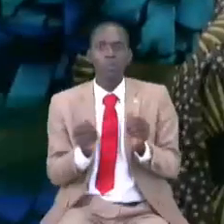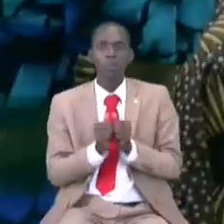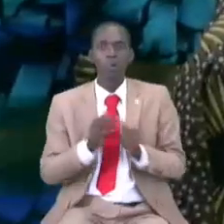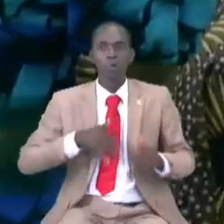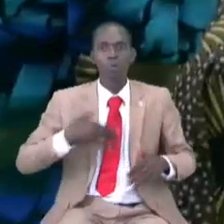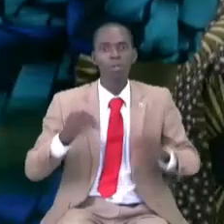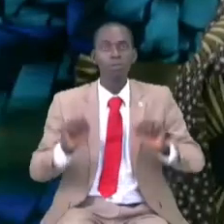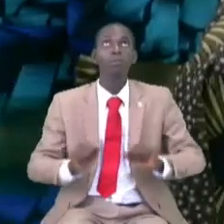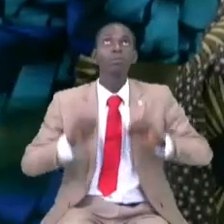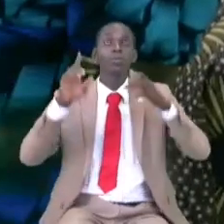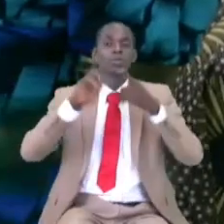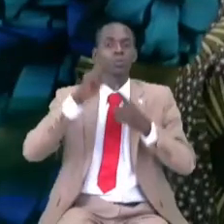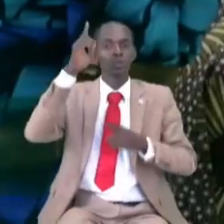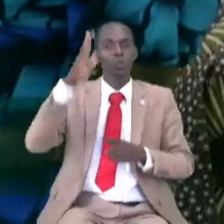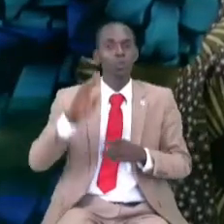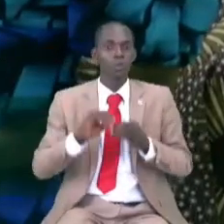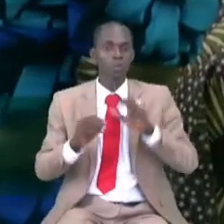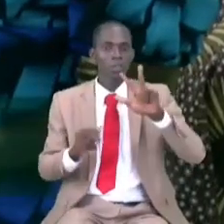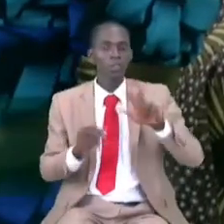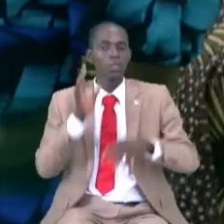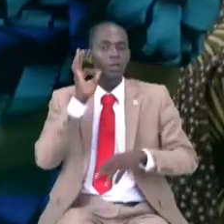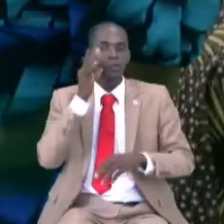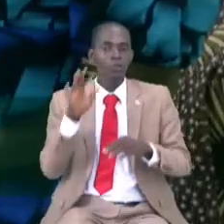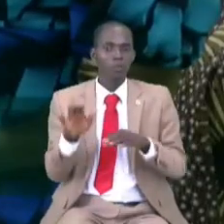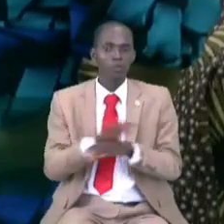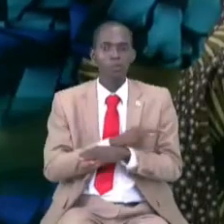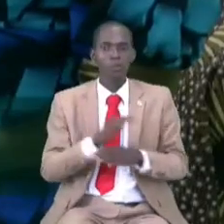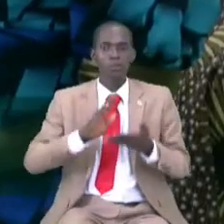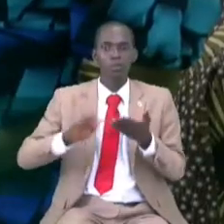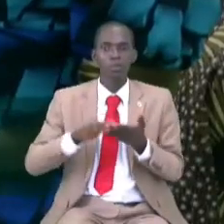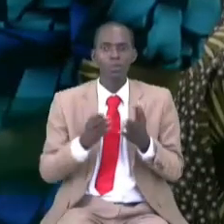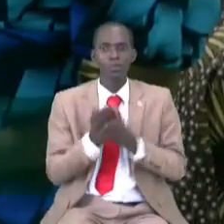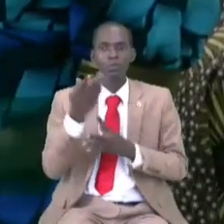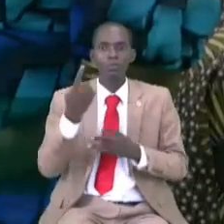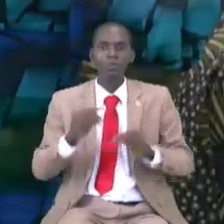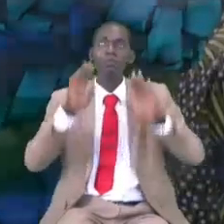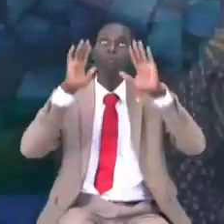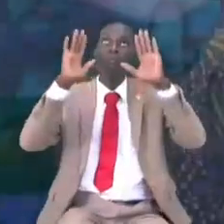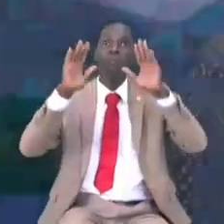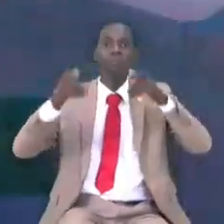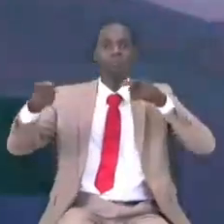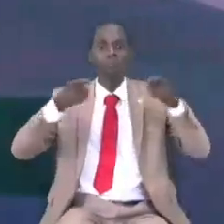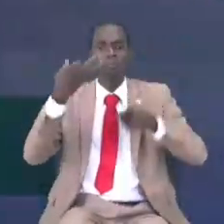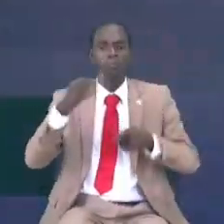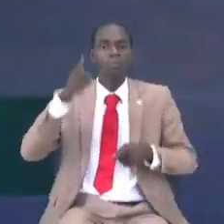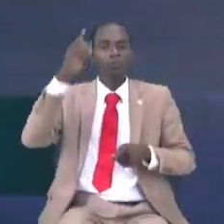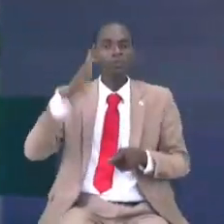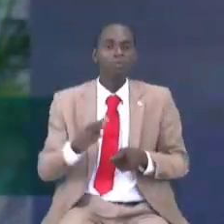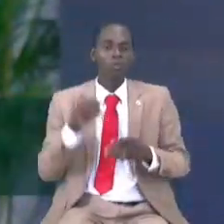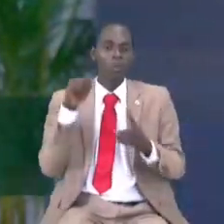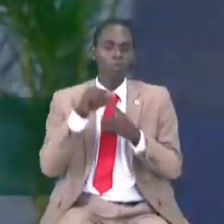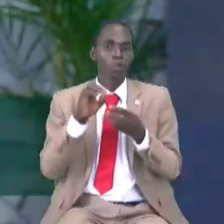wonderful sovereignty of God. We come to number one. Number one is forthright